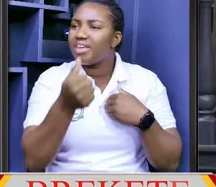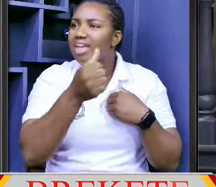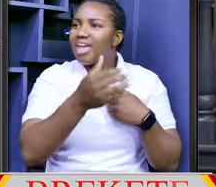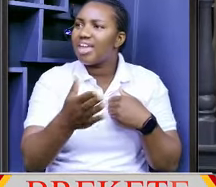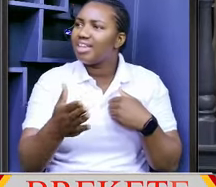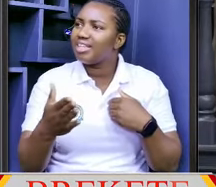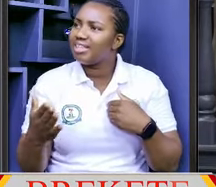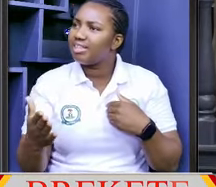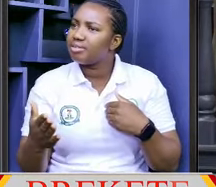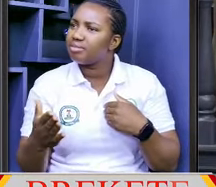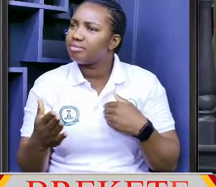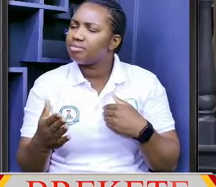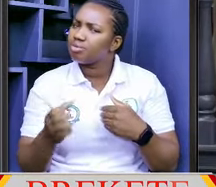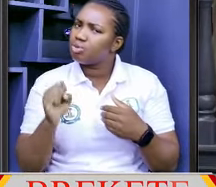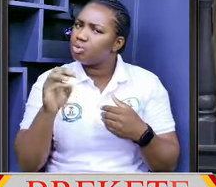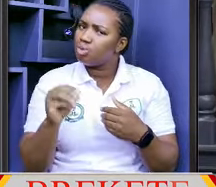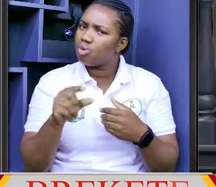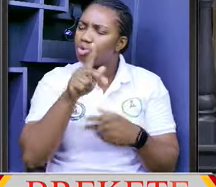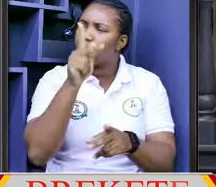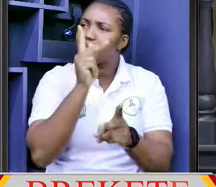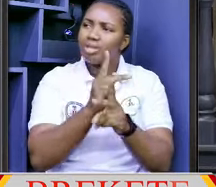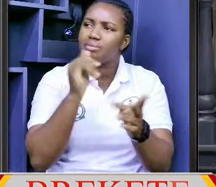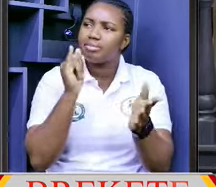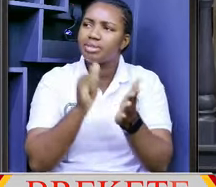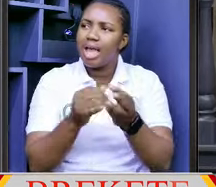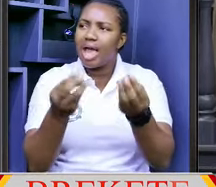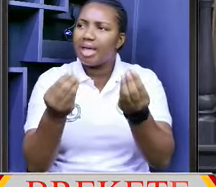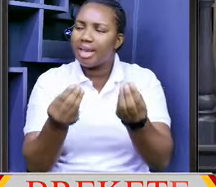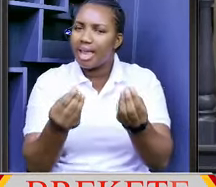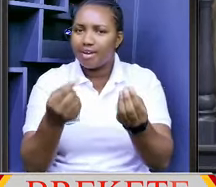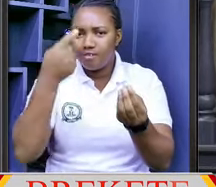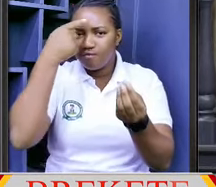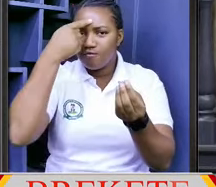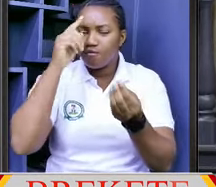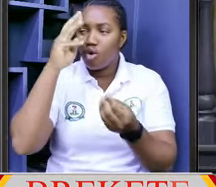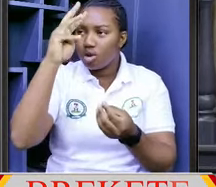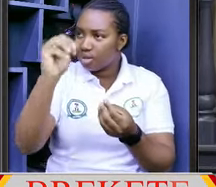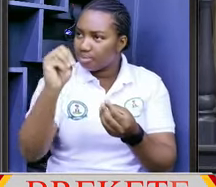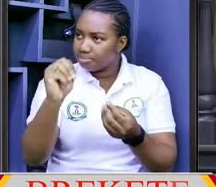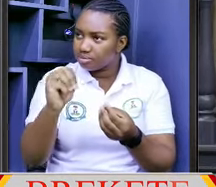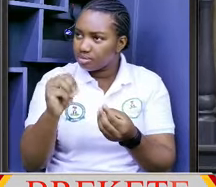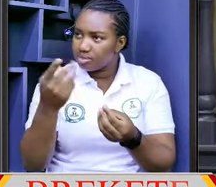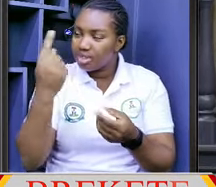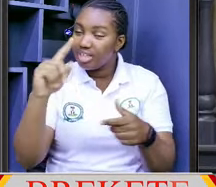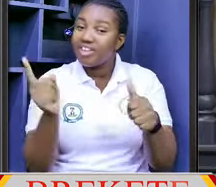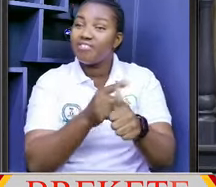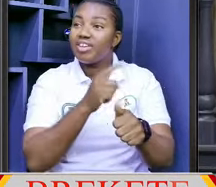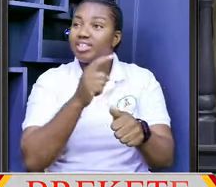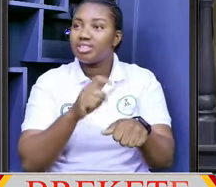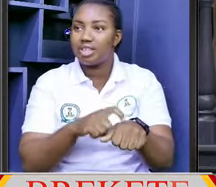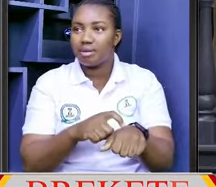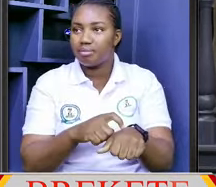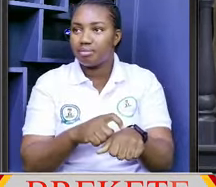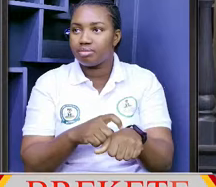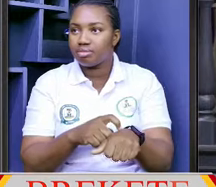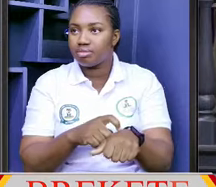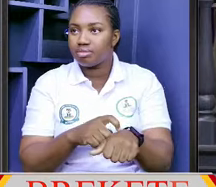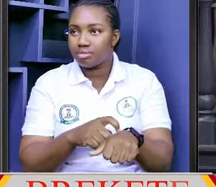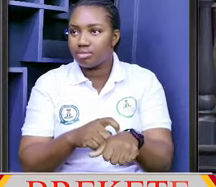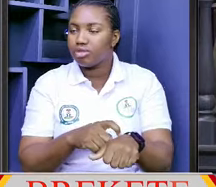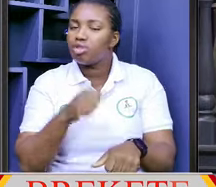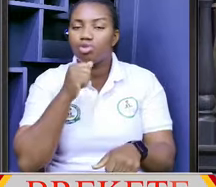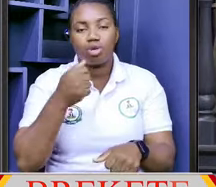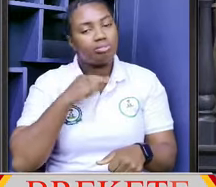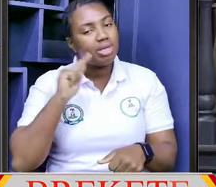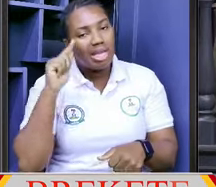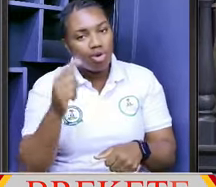father. That land for him. Yes, the first time. So it's not all me alone. All of us, we